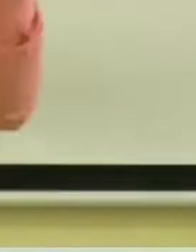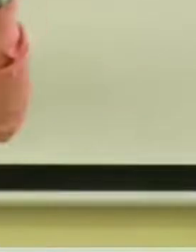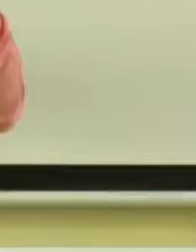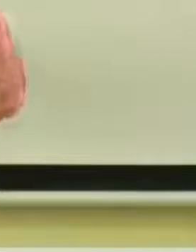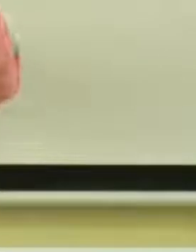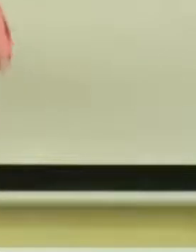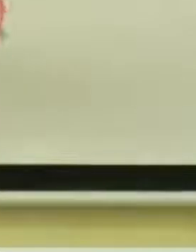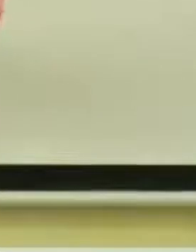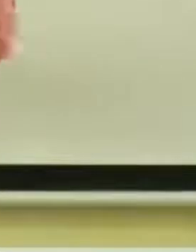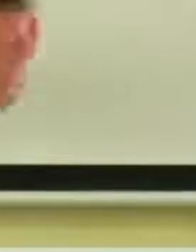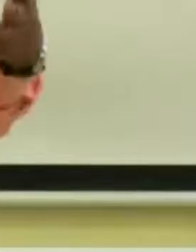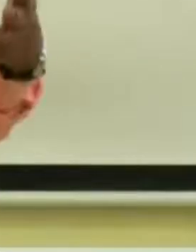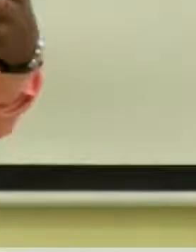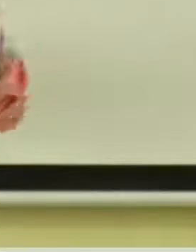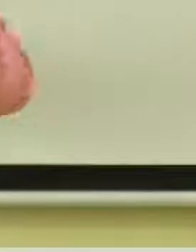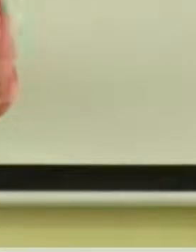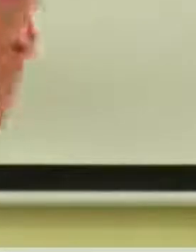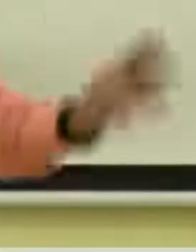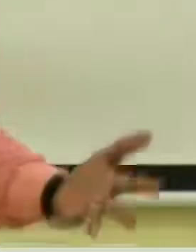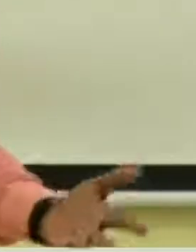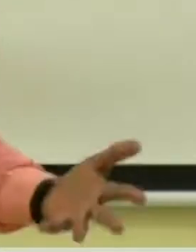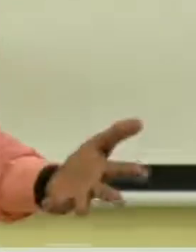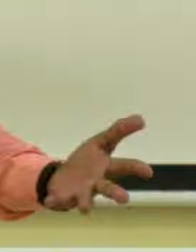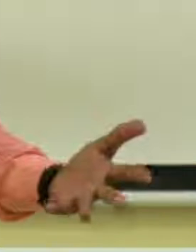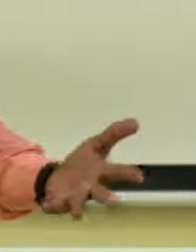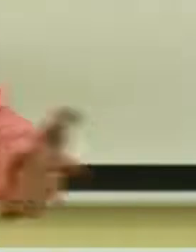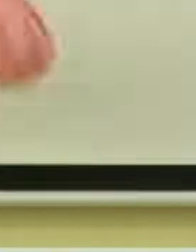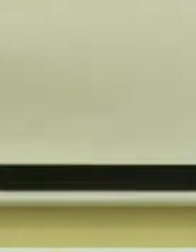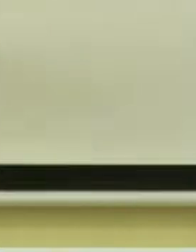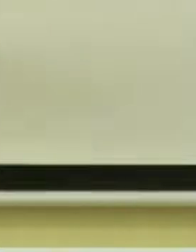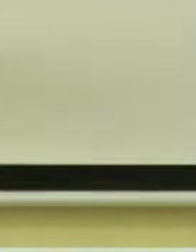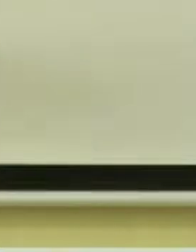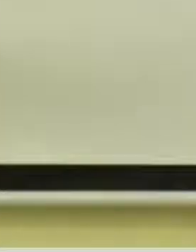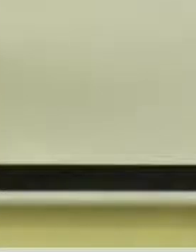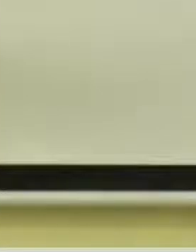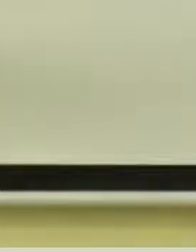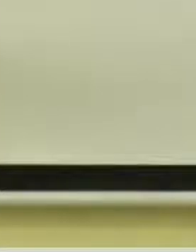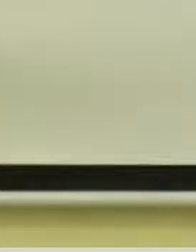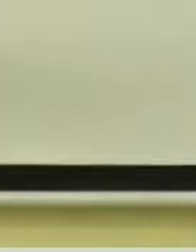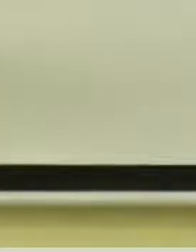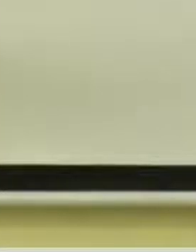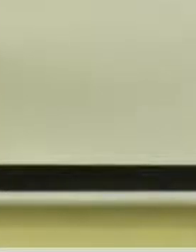as many as of the contrary opinion say nay? The